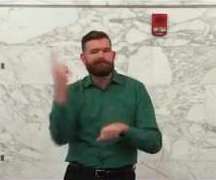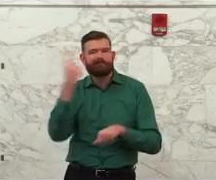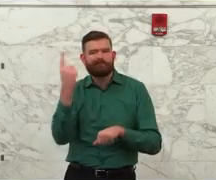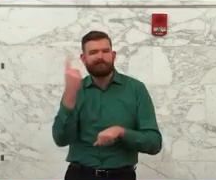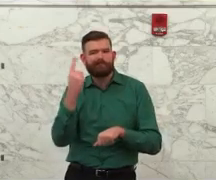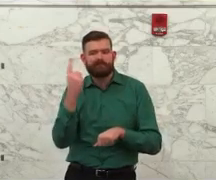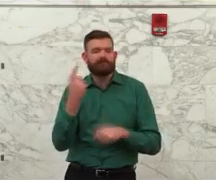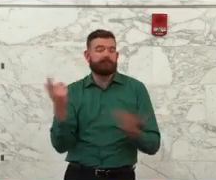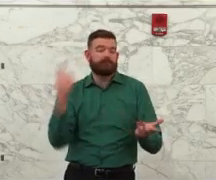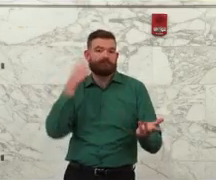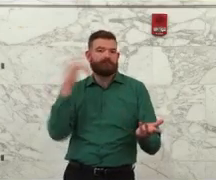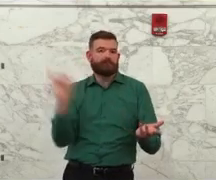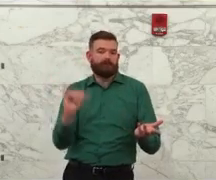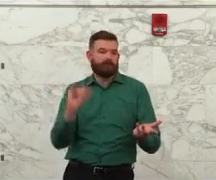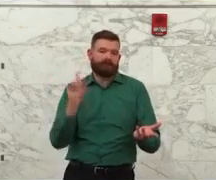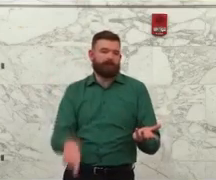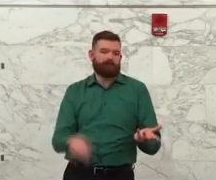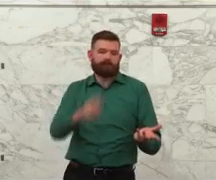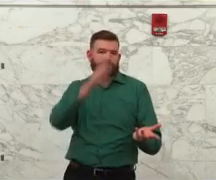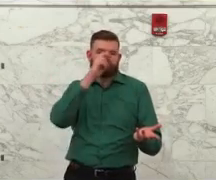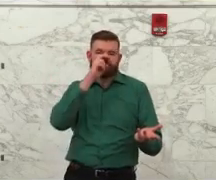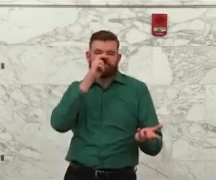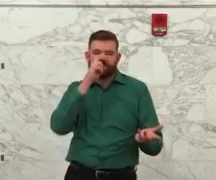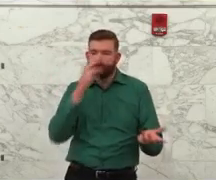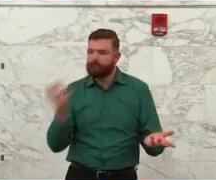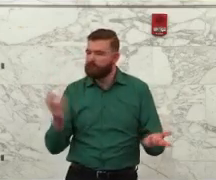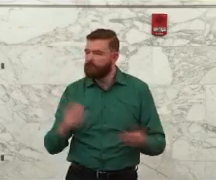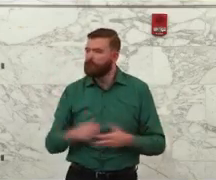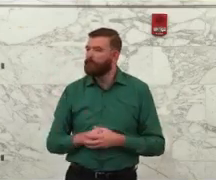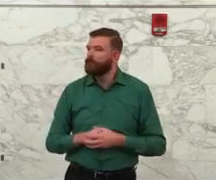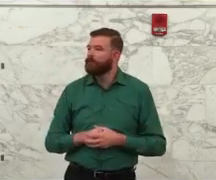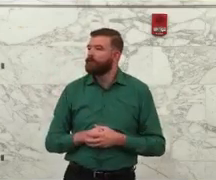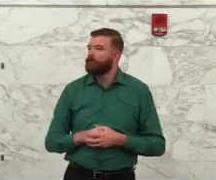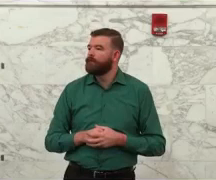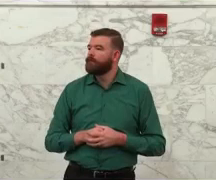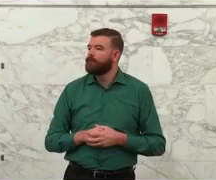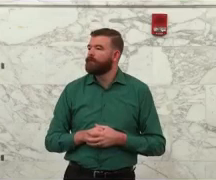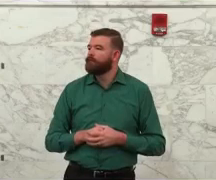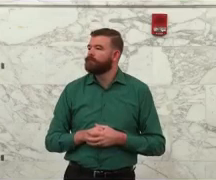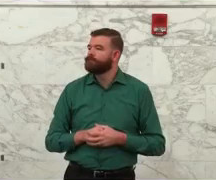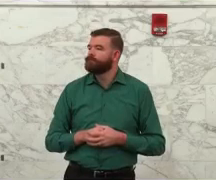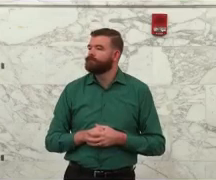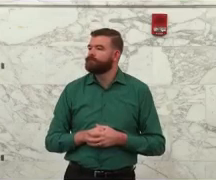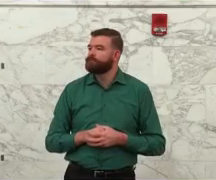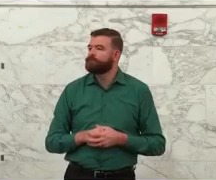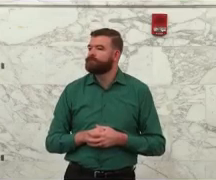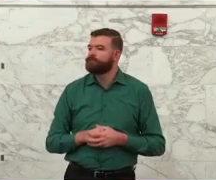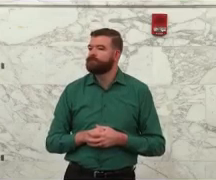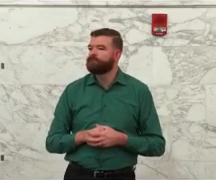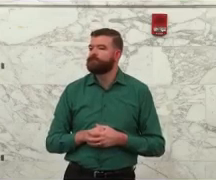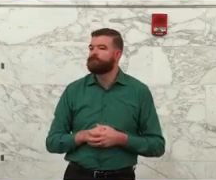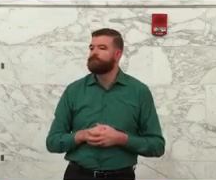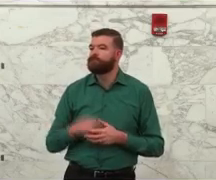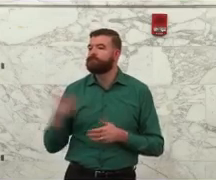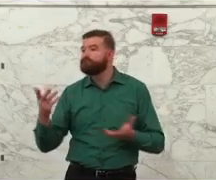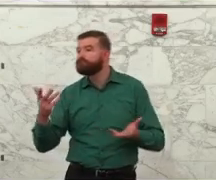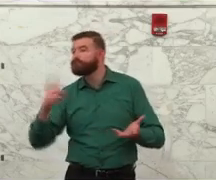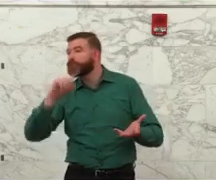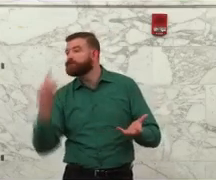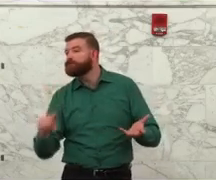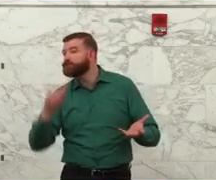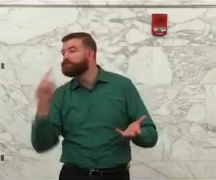have something? Do you have anything, ma'am? Yes. Oh, sorry. This is not I should just say the health